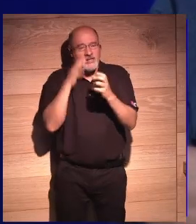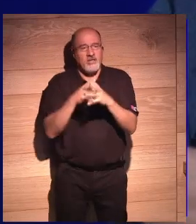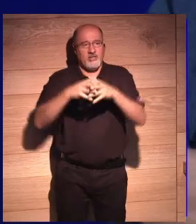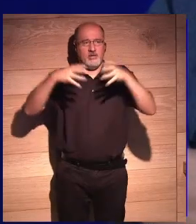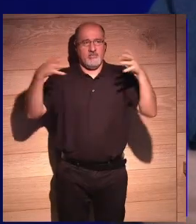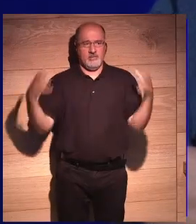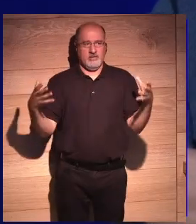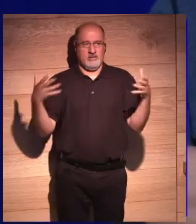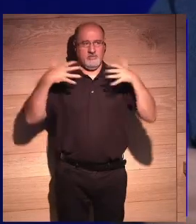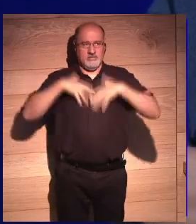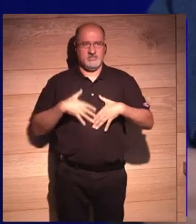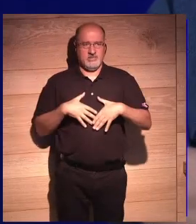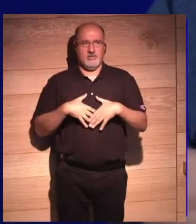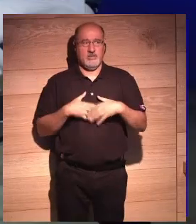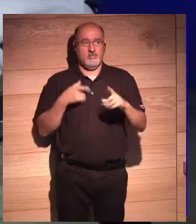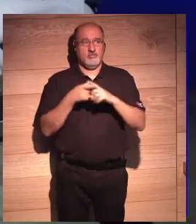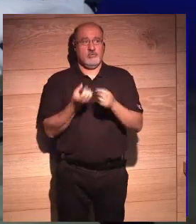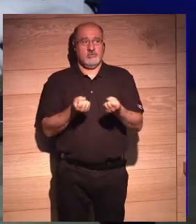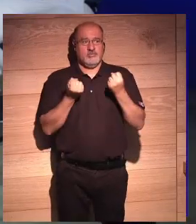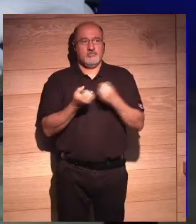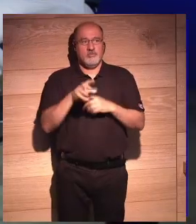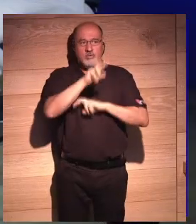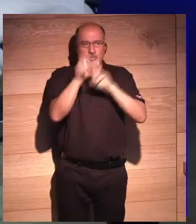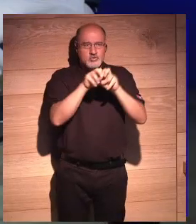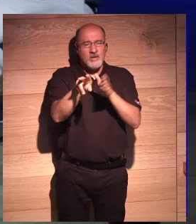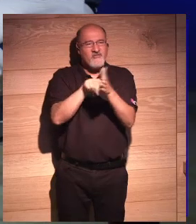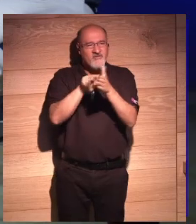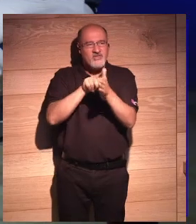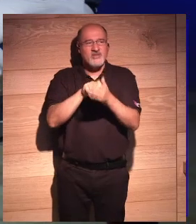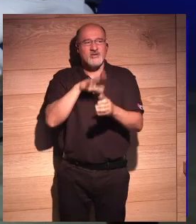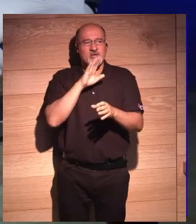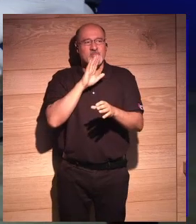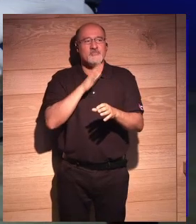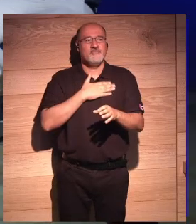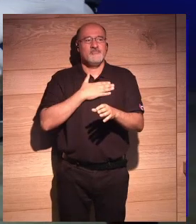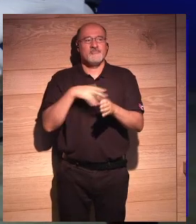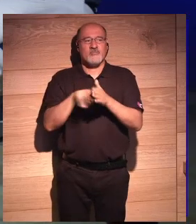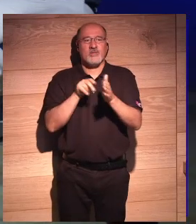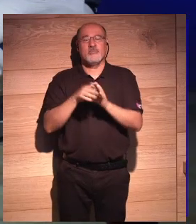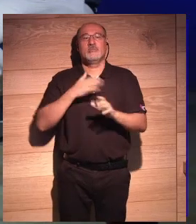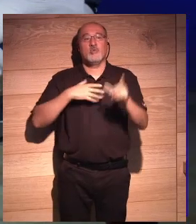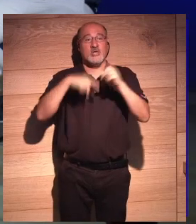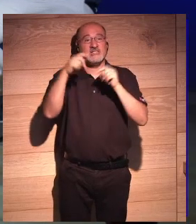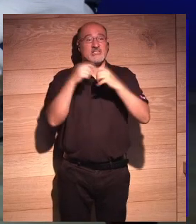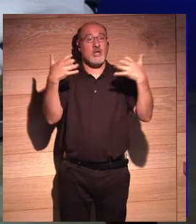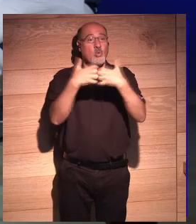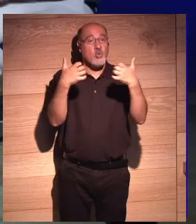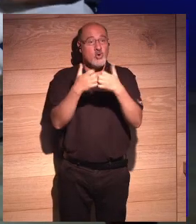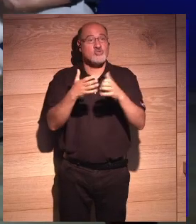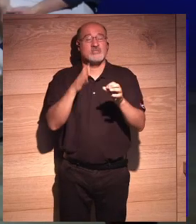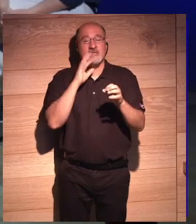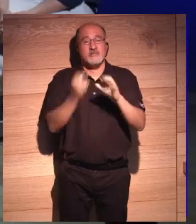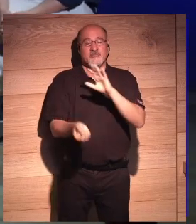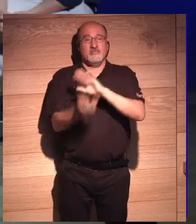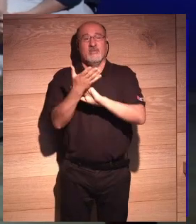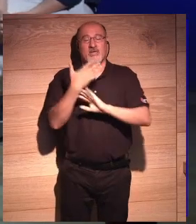reduce time frames, economies, etc. If you're curious, you can look for how Star Wars Rogue